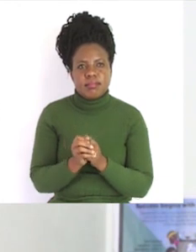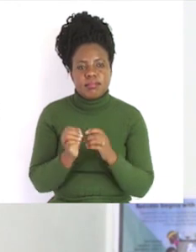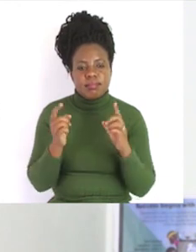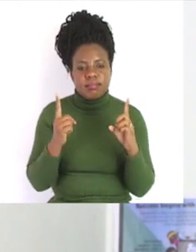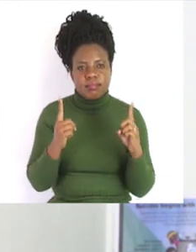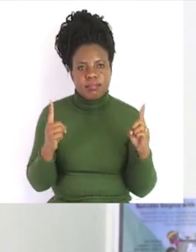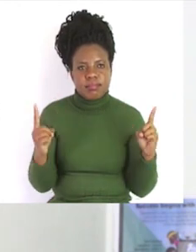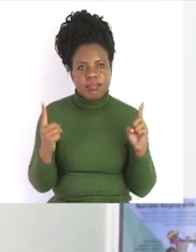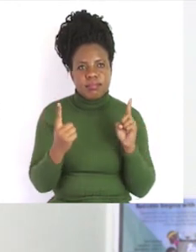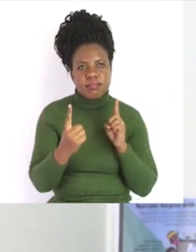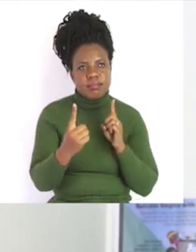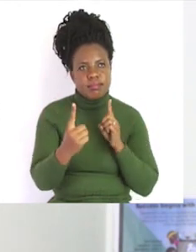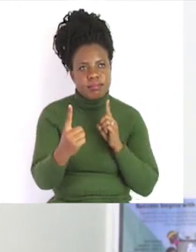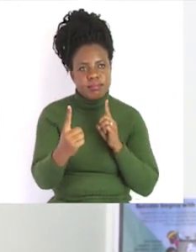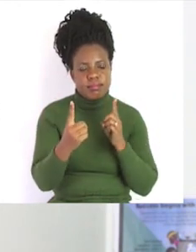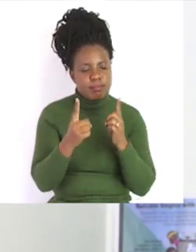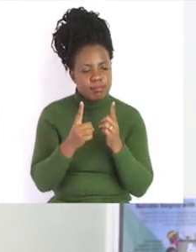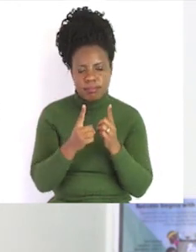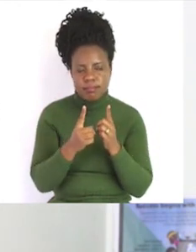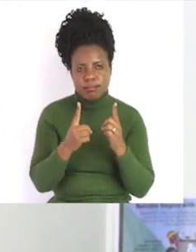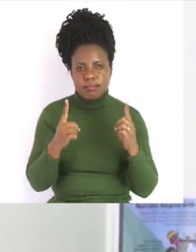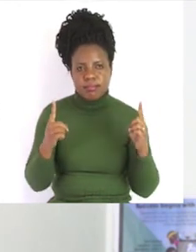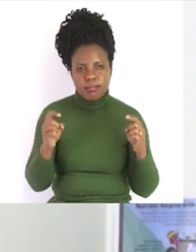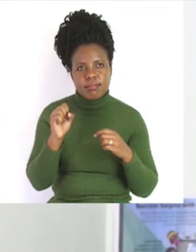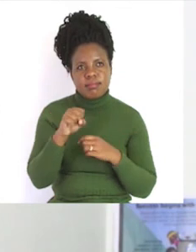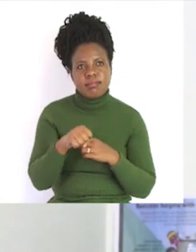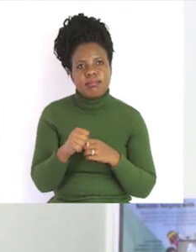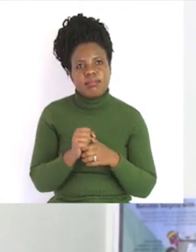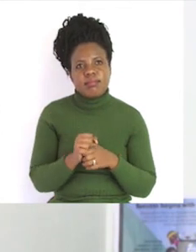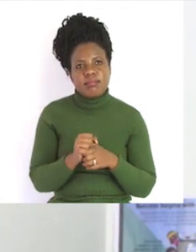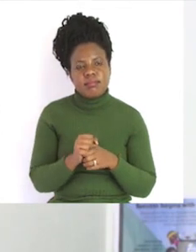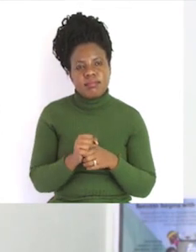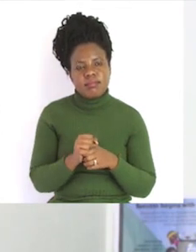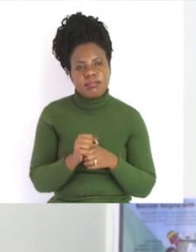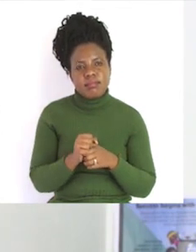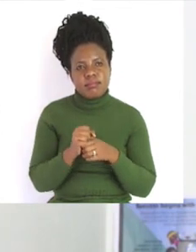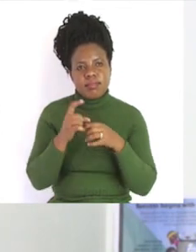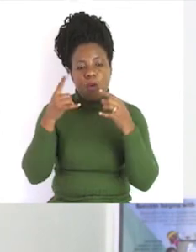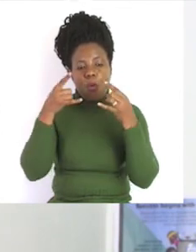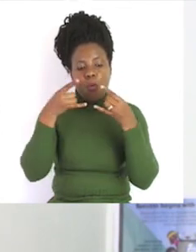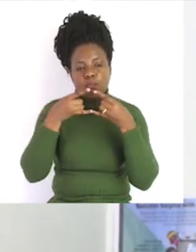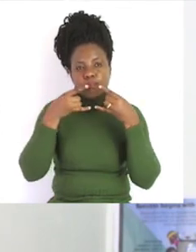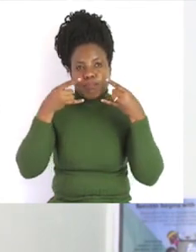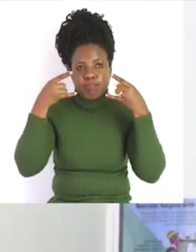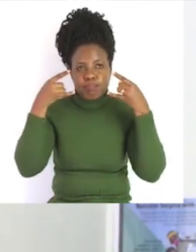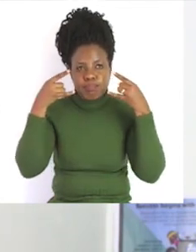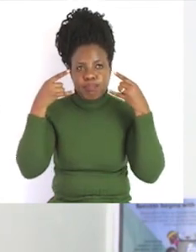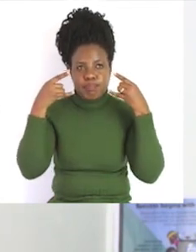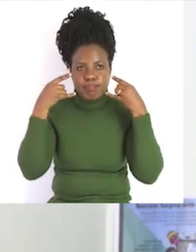your social distance. Okay, and then lastly, remember, always put on